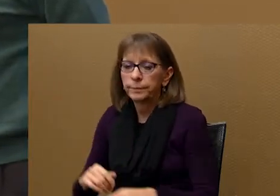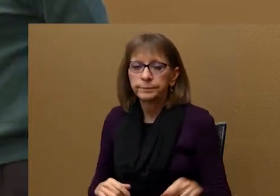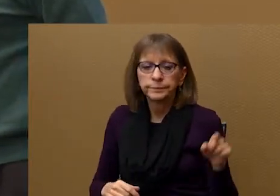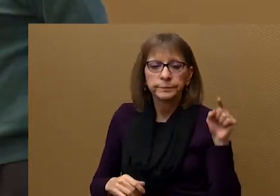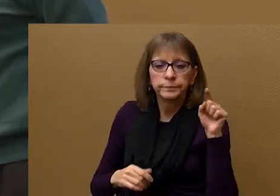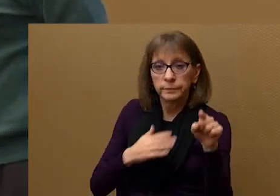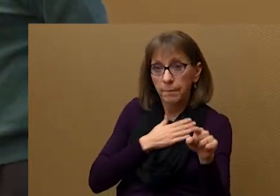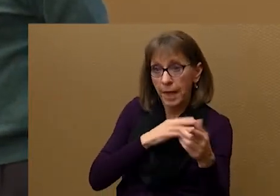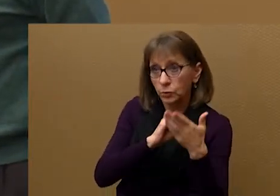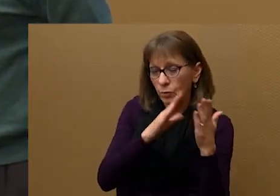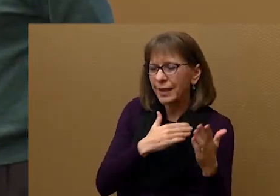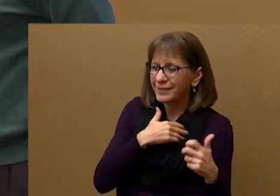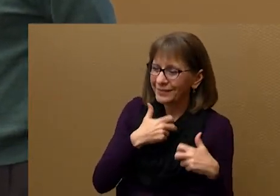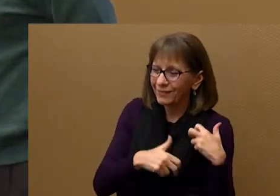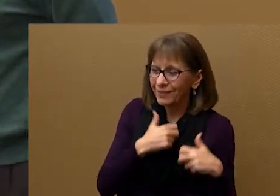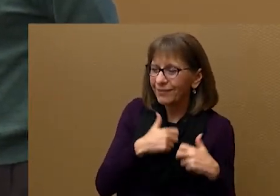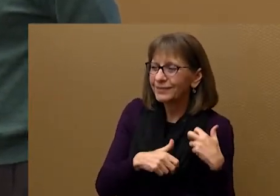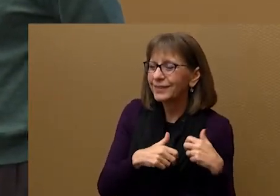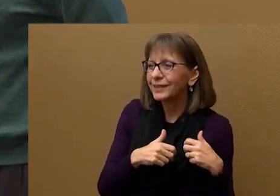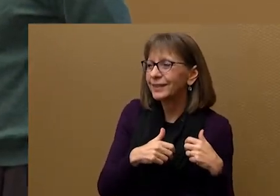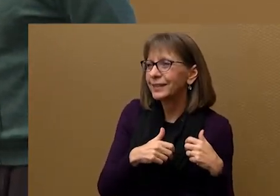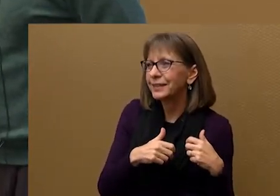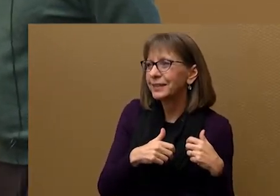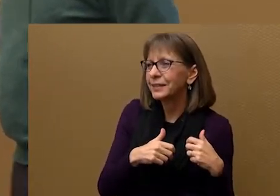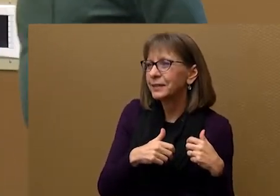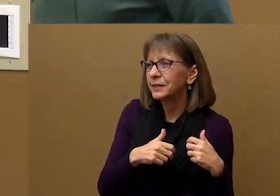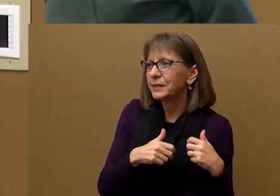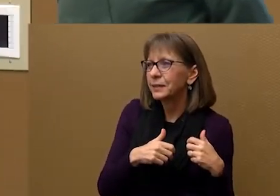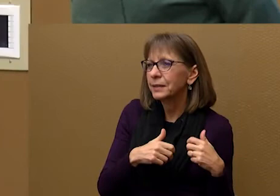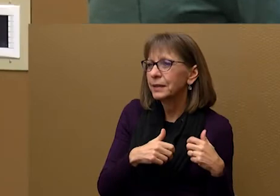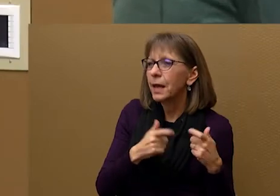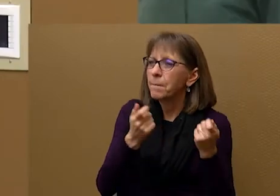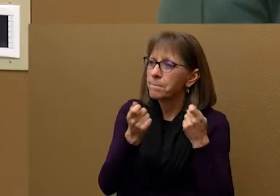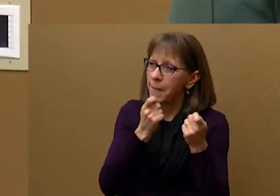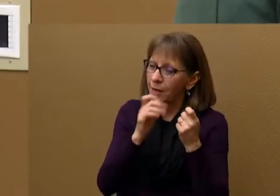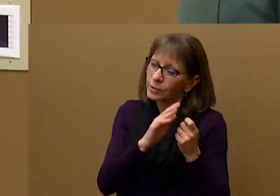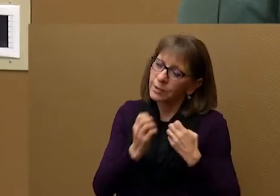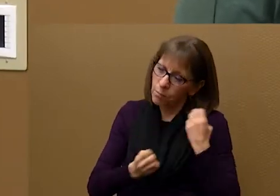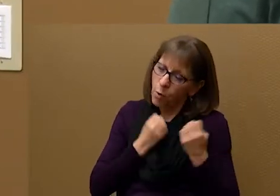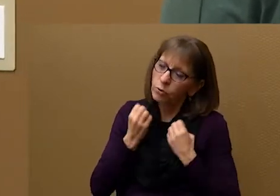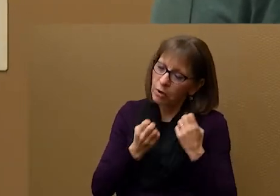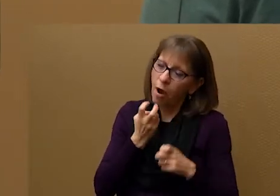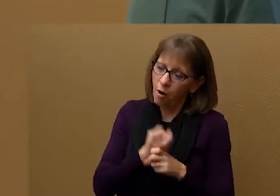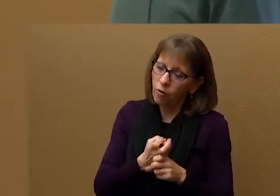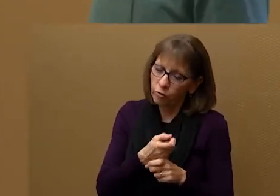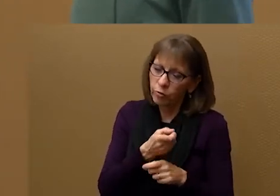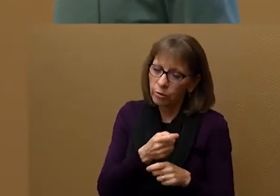they were supposed to go on a field trip. And my student, who has difficulty